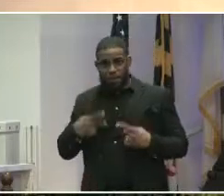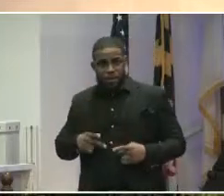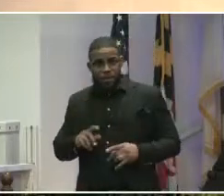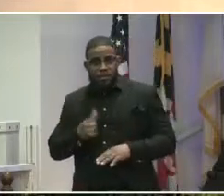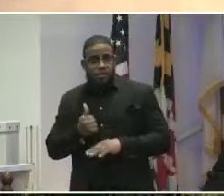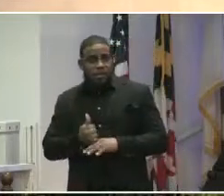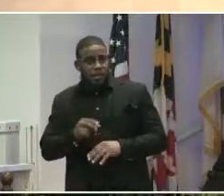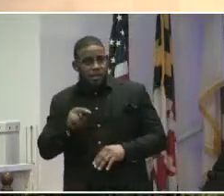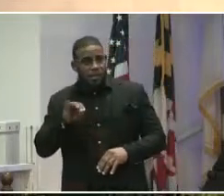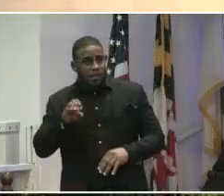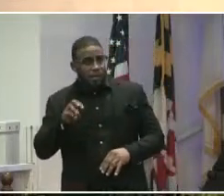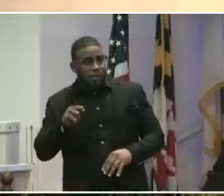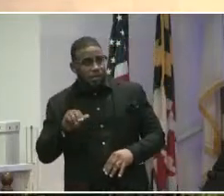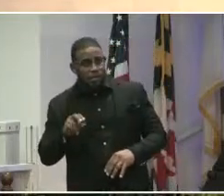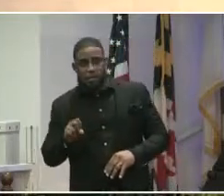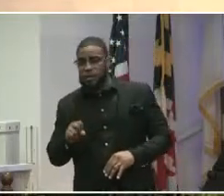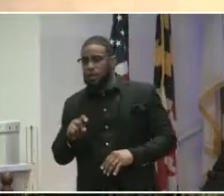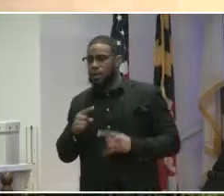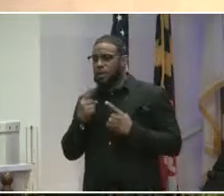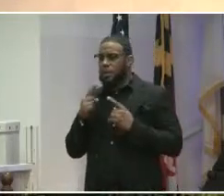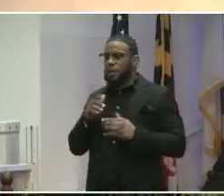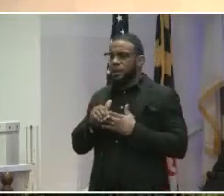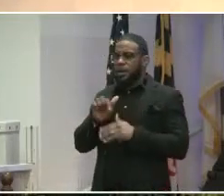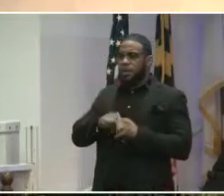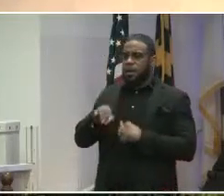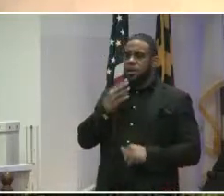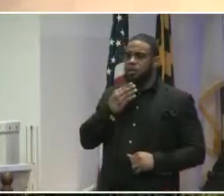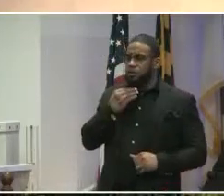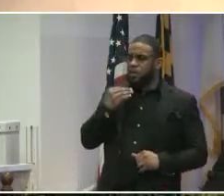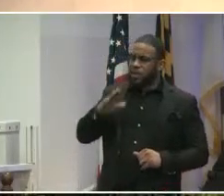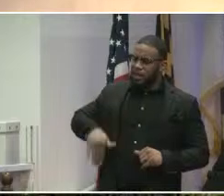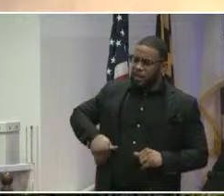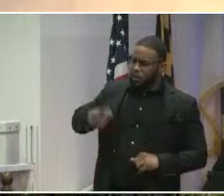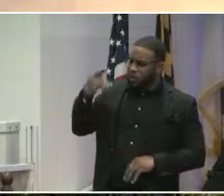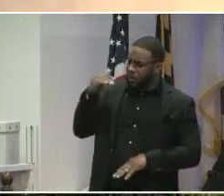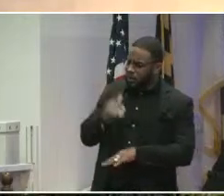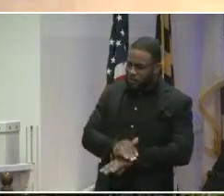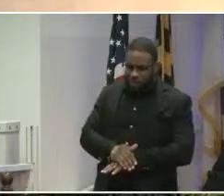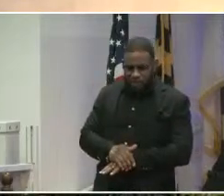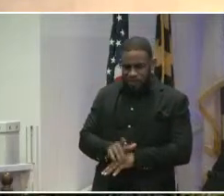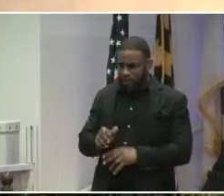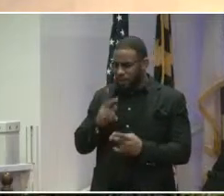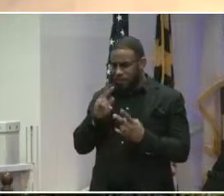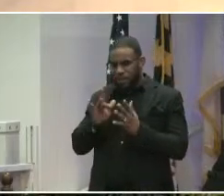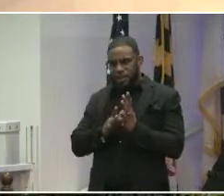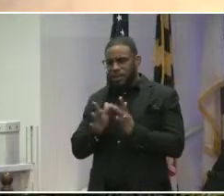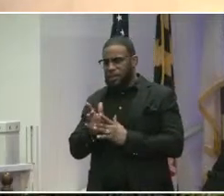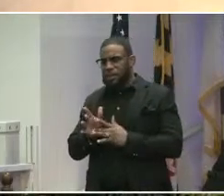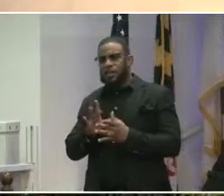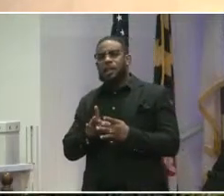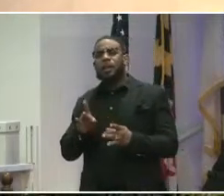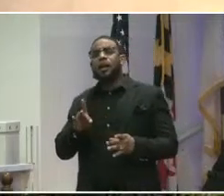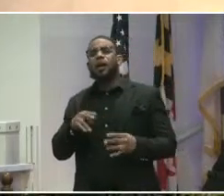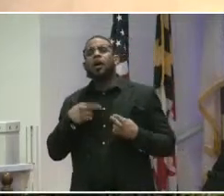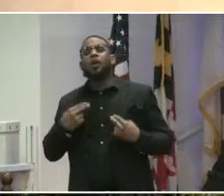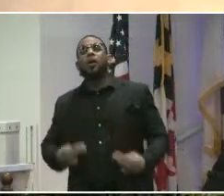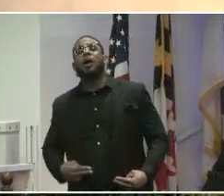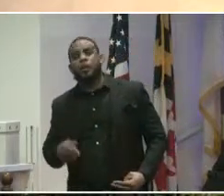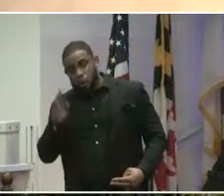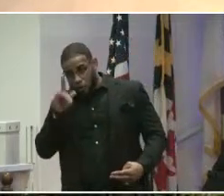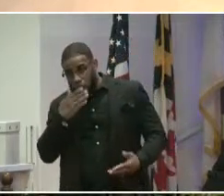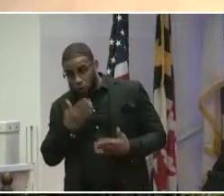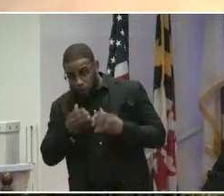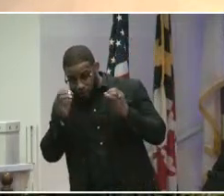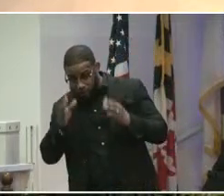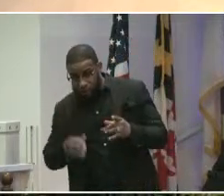sect, Nicodemus, a prominent leader among the Jews, and late one night he visited Jesus and said, Rabbi, we know you're a